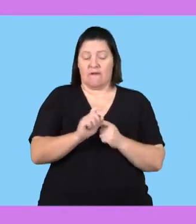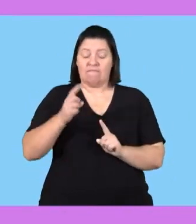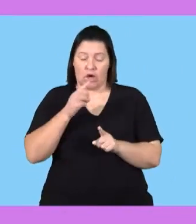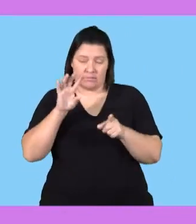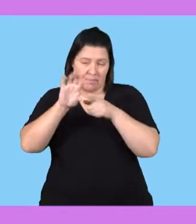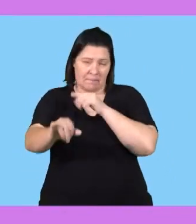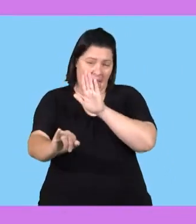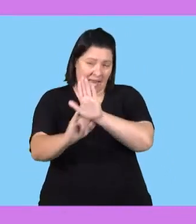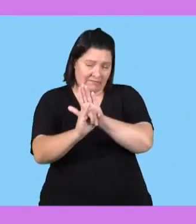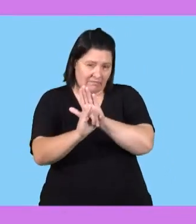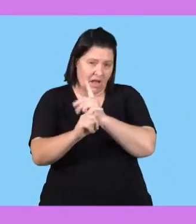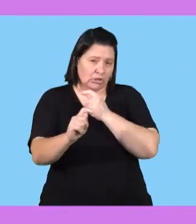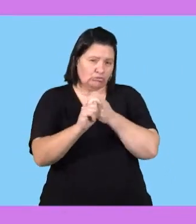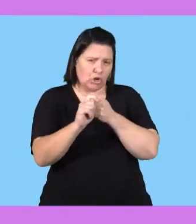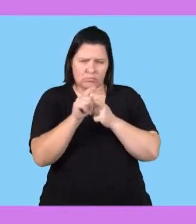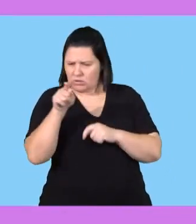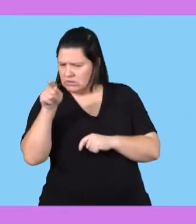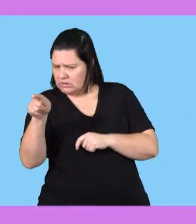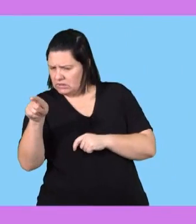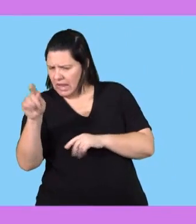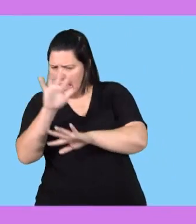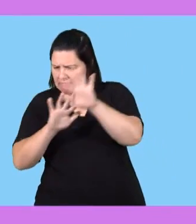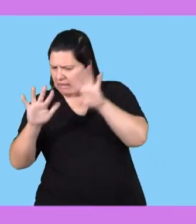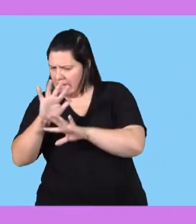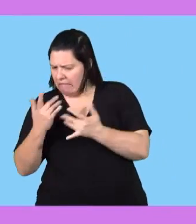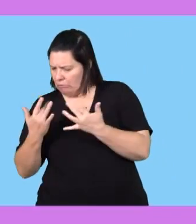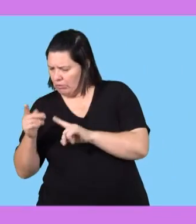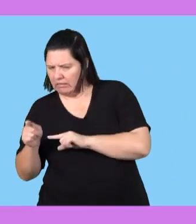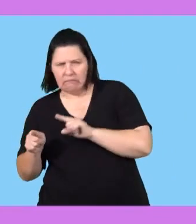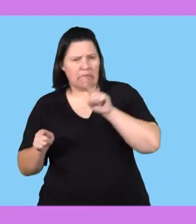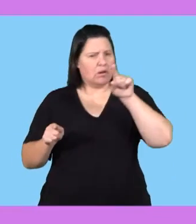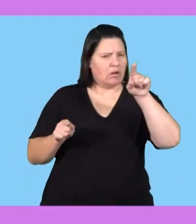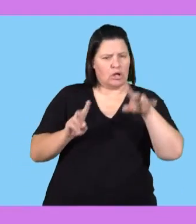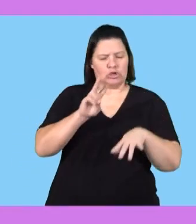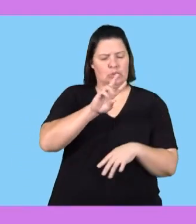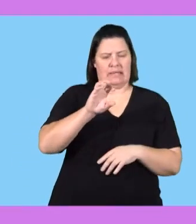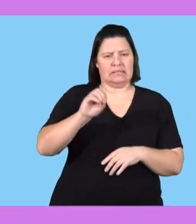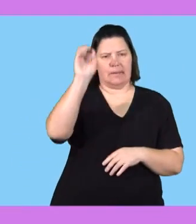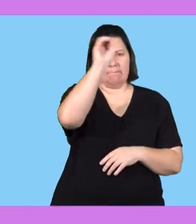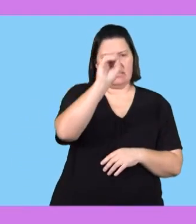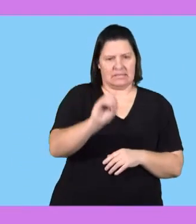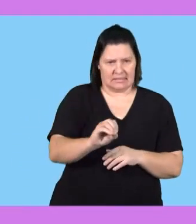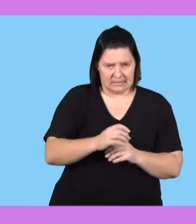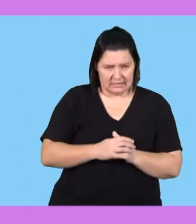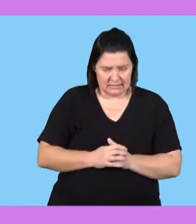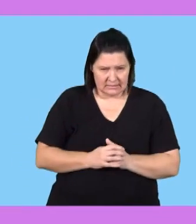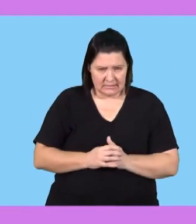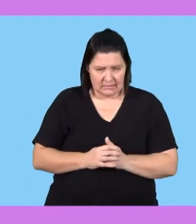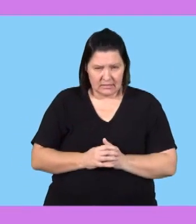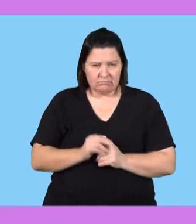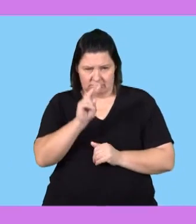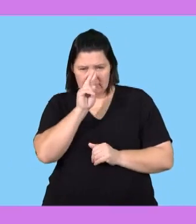transport? First, you must identify the key which is leading us on the slice which represents